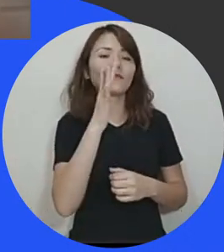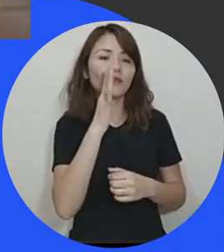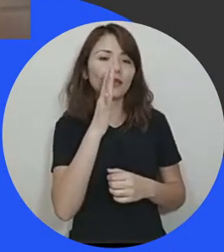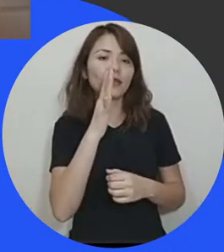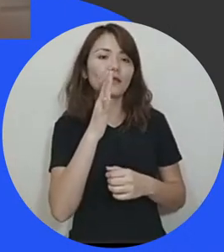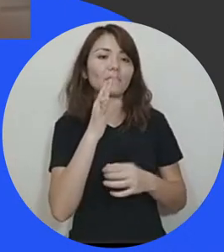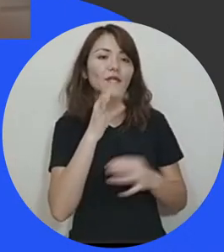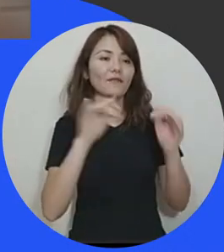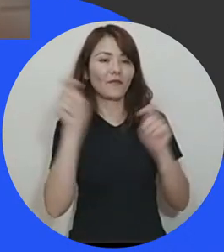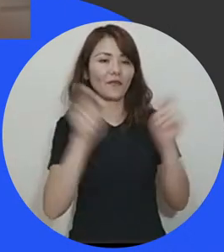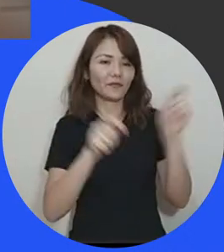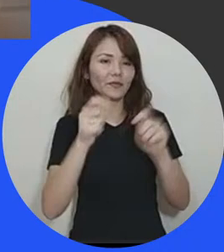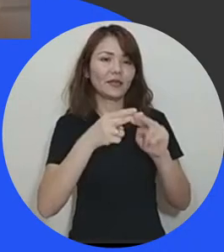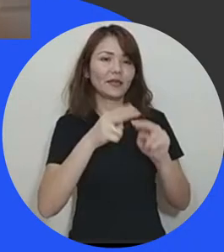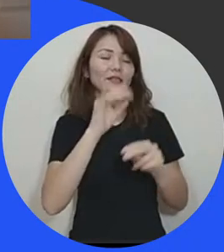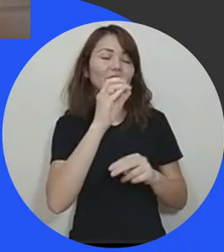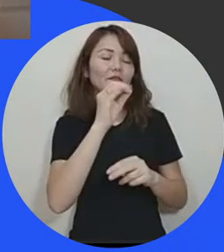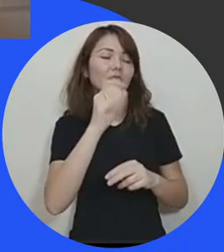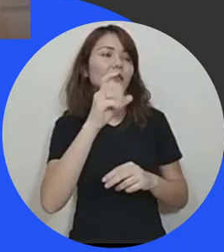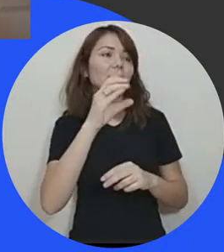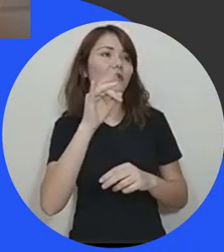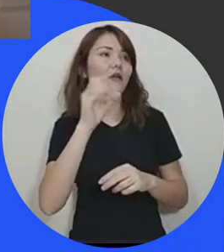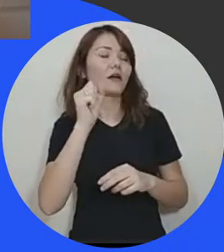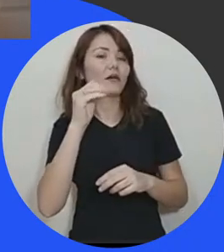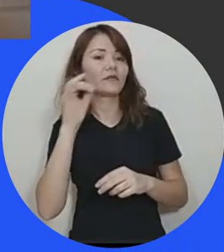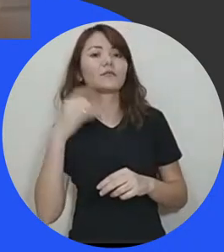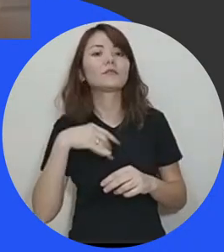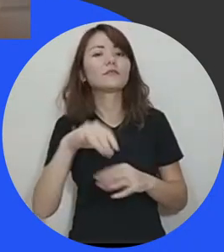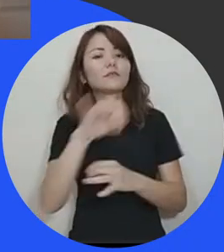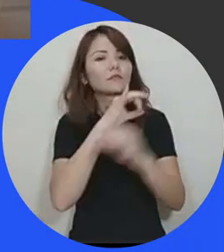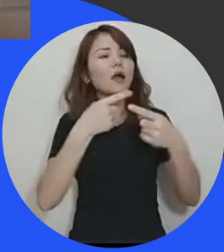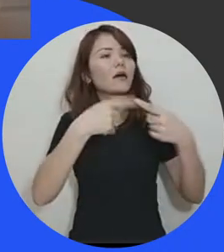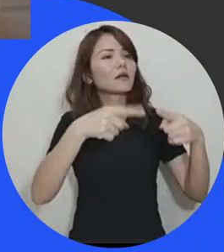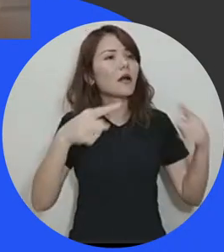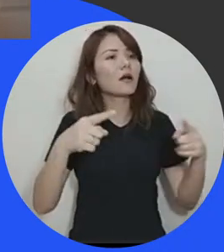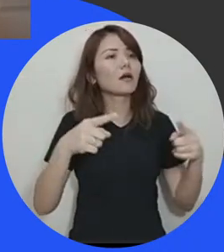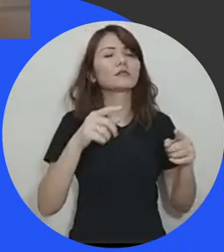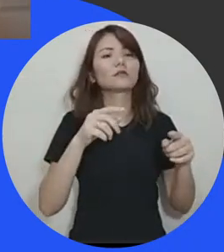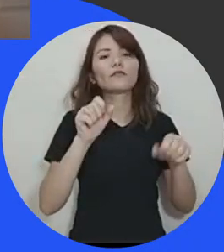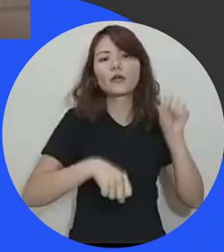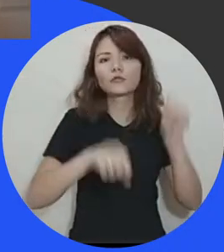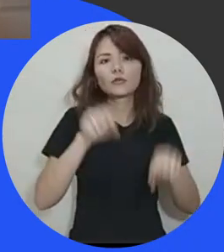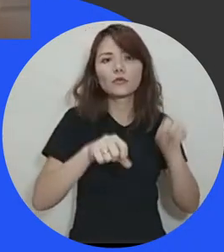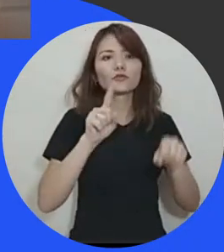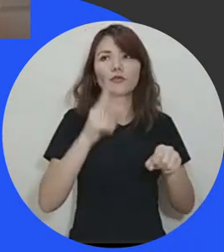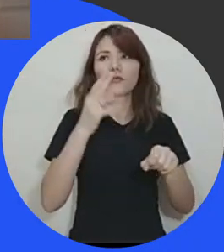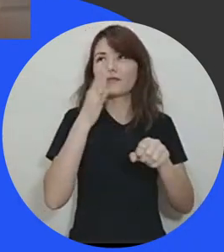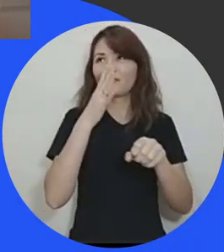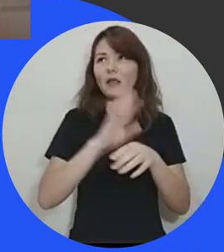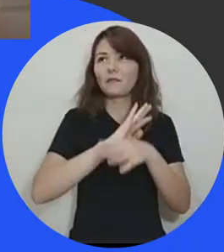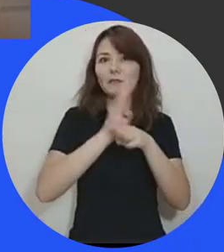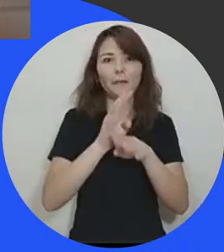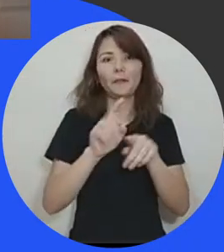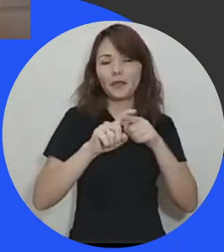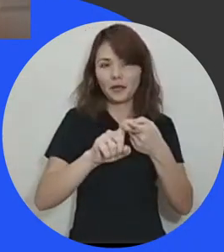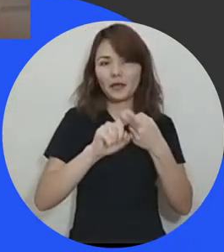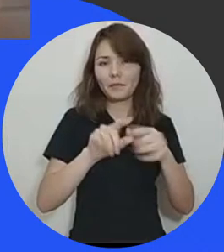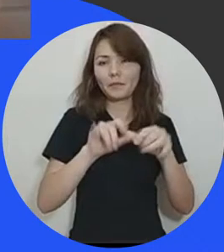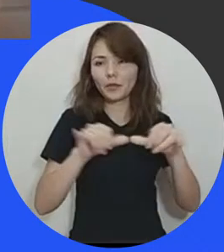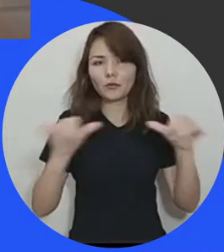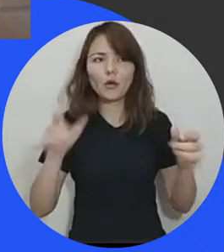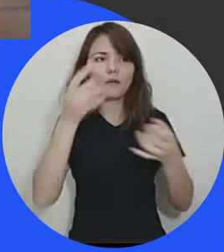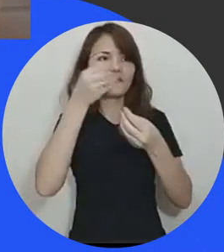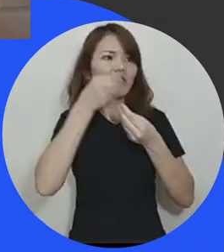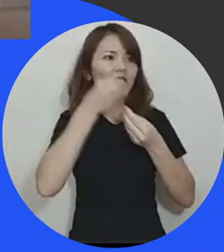lot about many ways in which this pandemic influenced culture, business, science, society, and our life